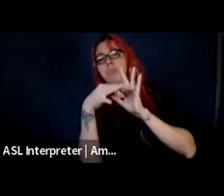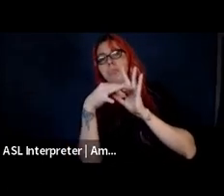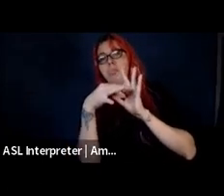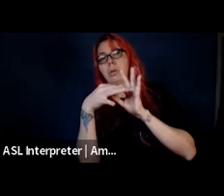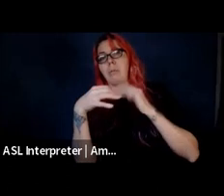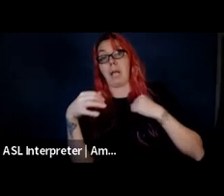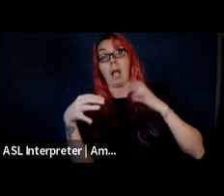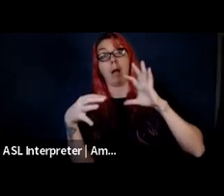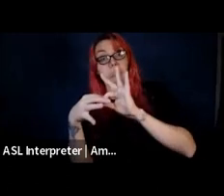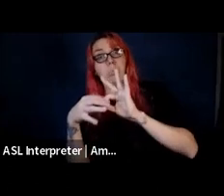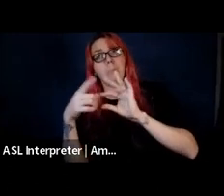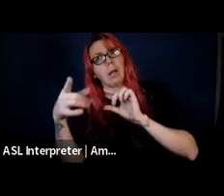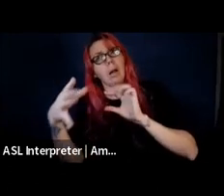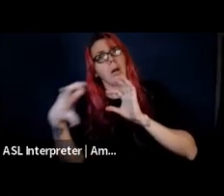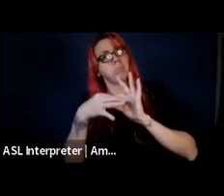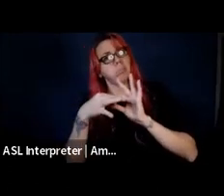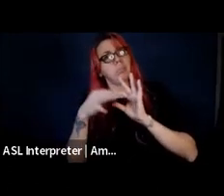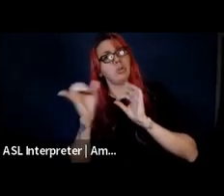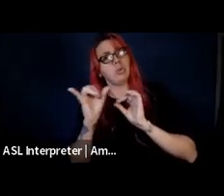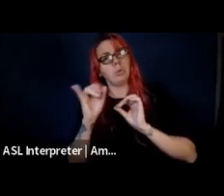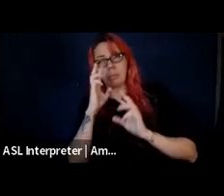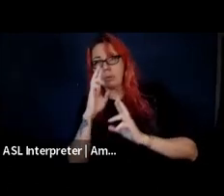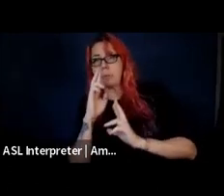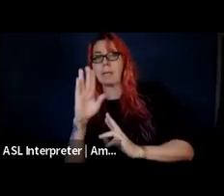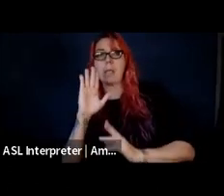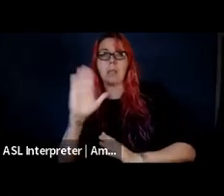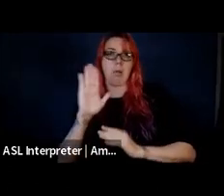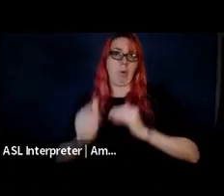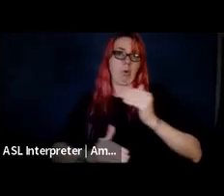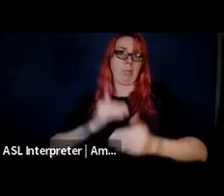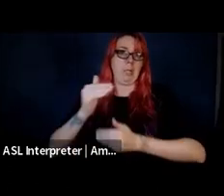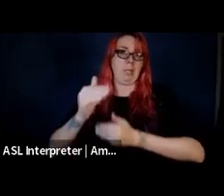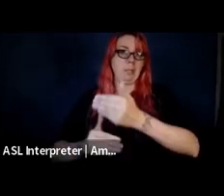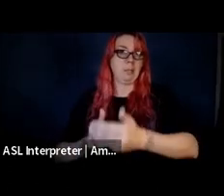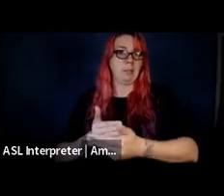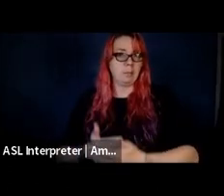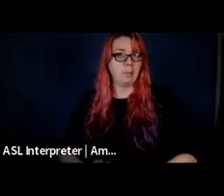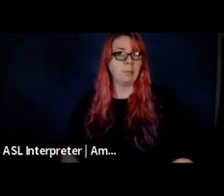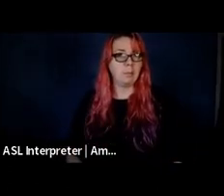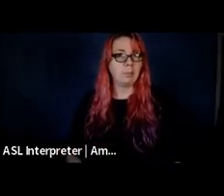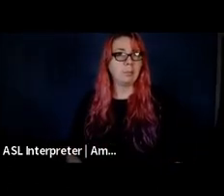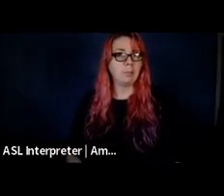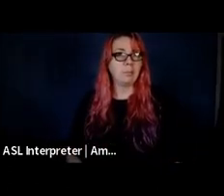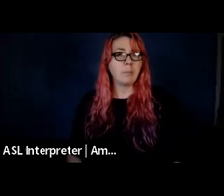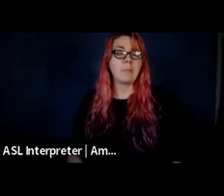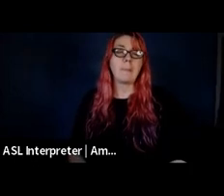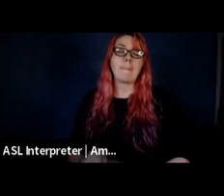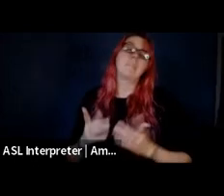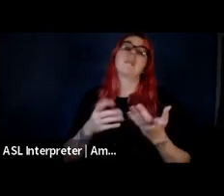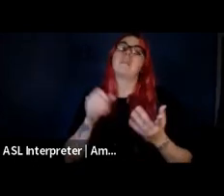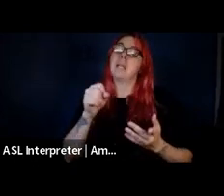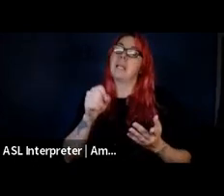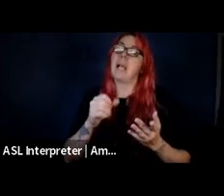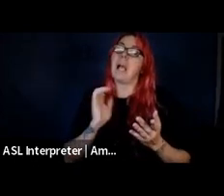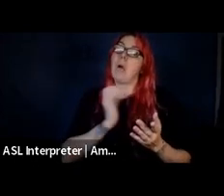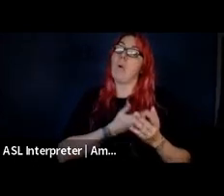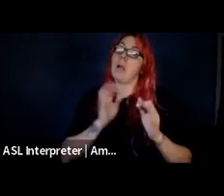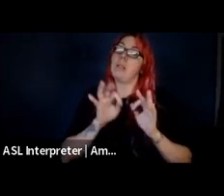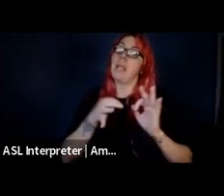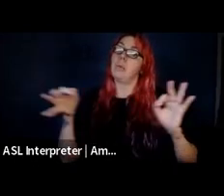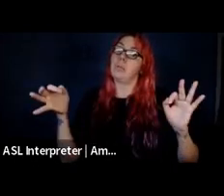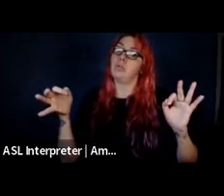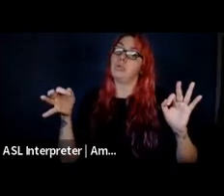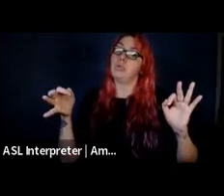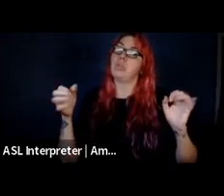you gave to say, absolutely, and that's the point exactly, is that, but unfortunately, the kinds of language we use and we've learned to